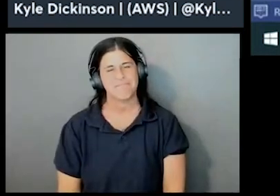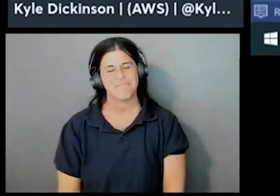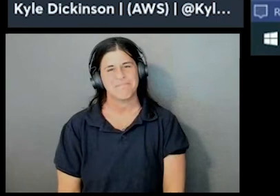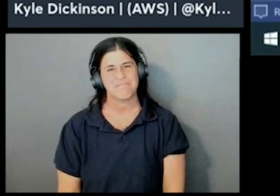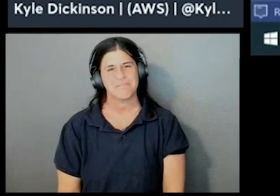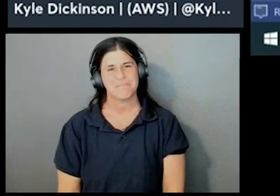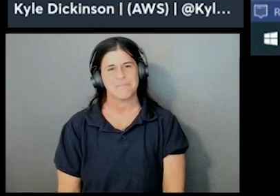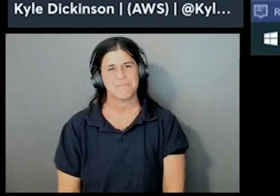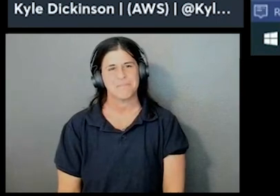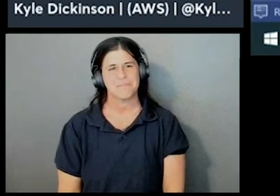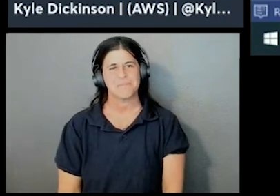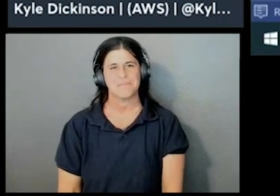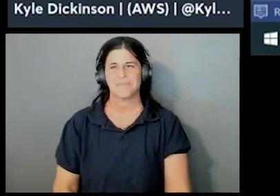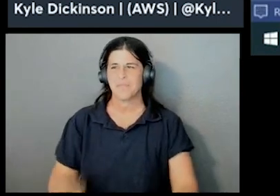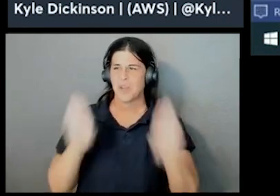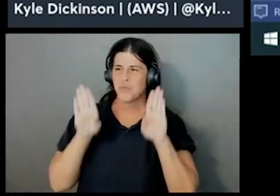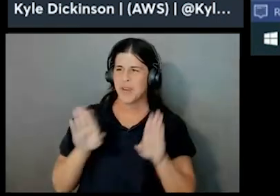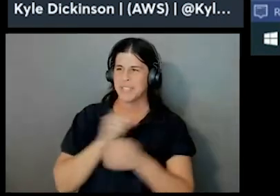Great.